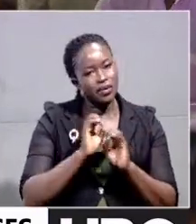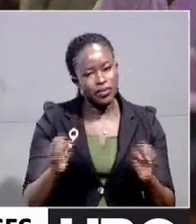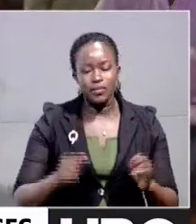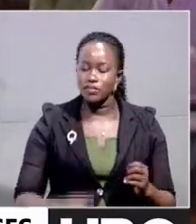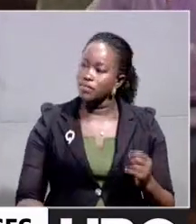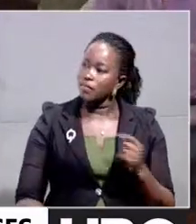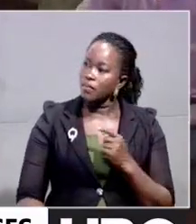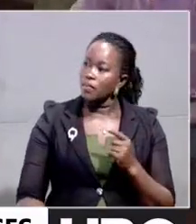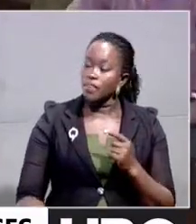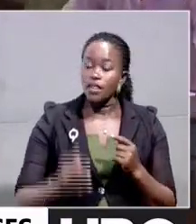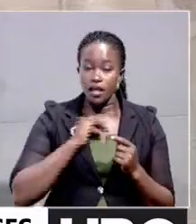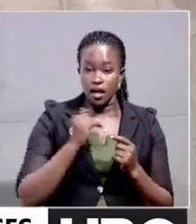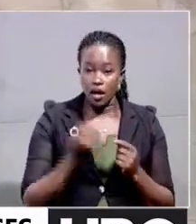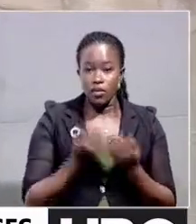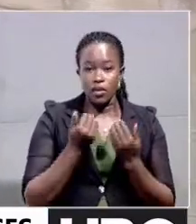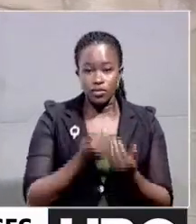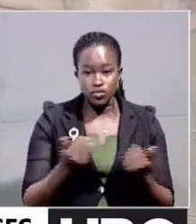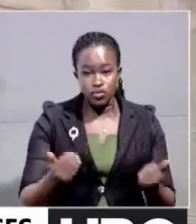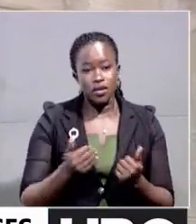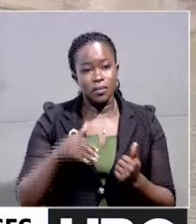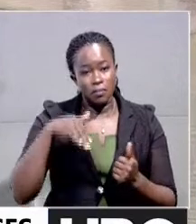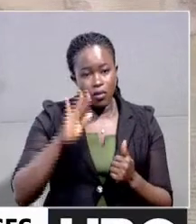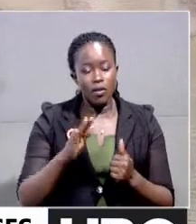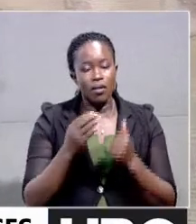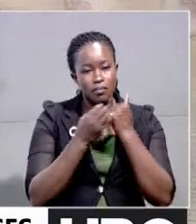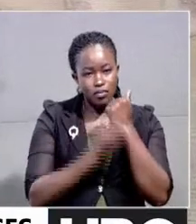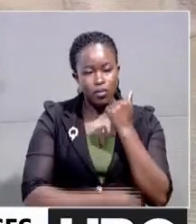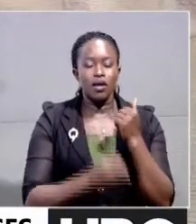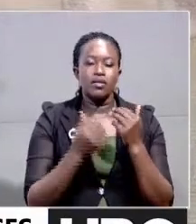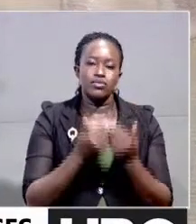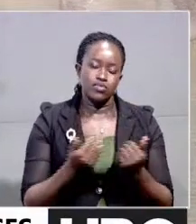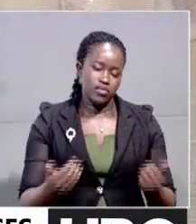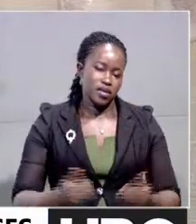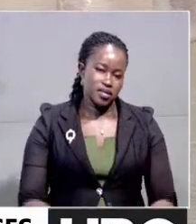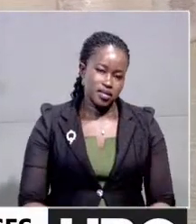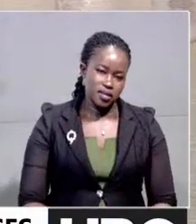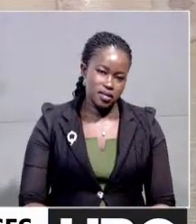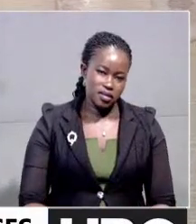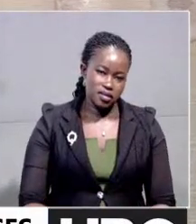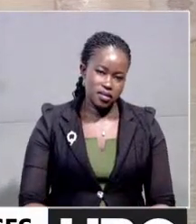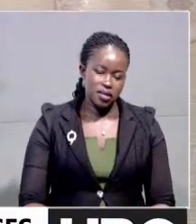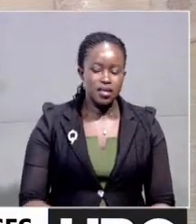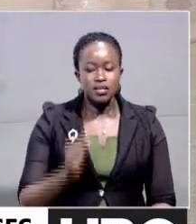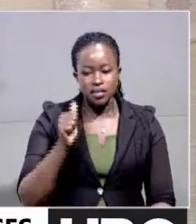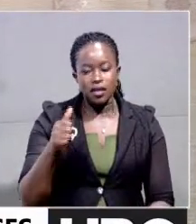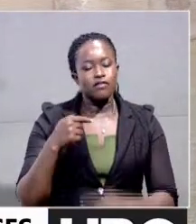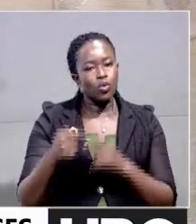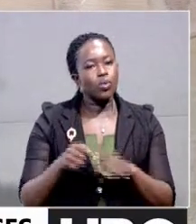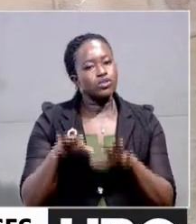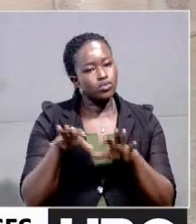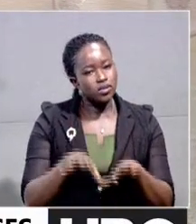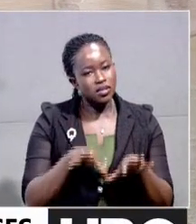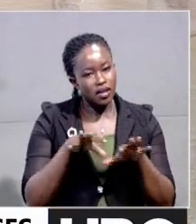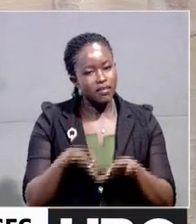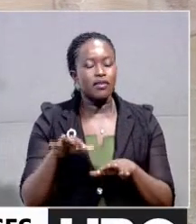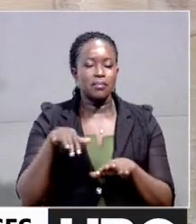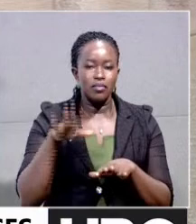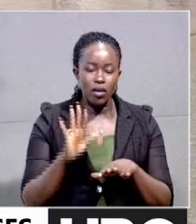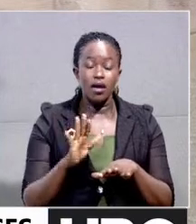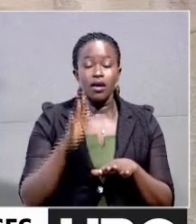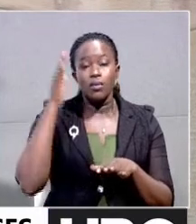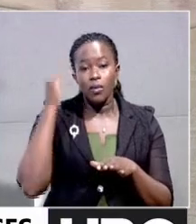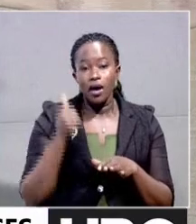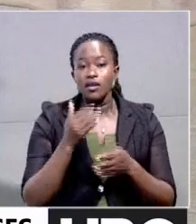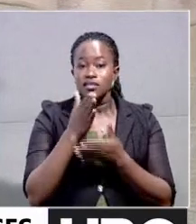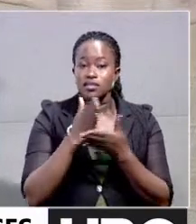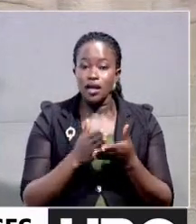children, especially from the poor background, are the ones who are affected most, because those you